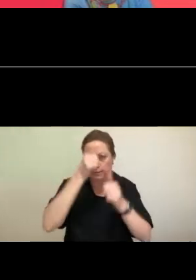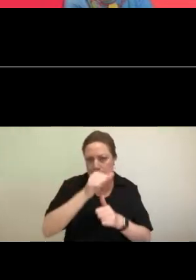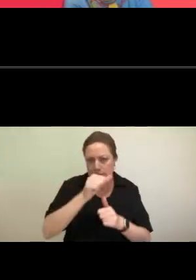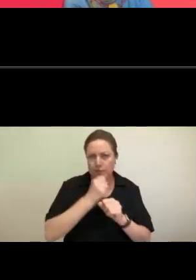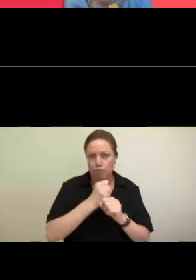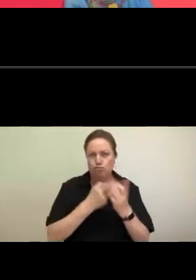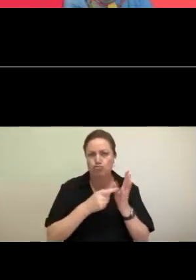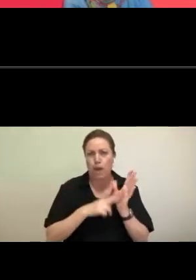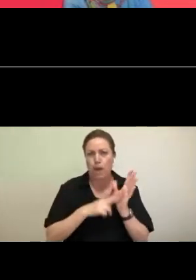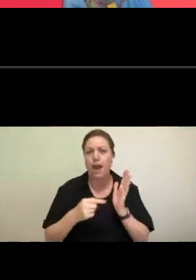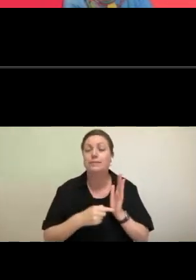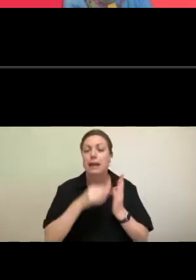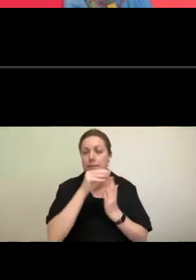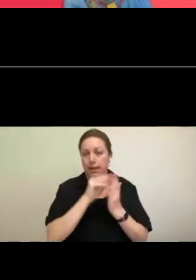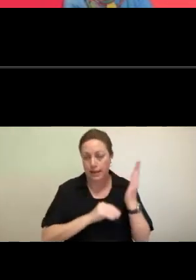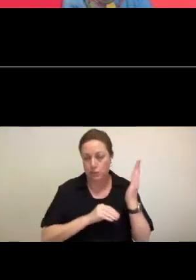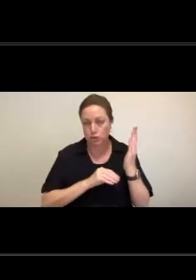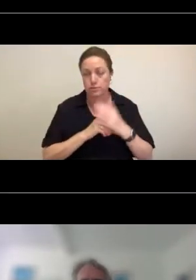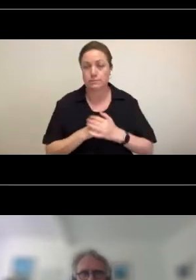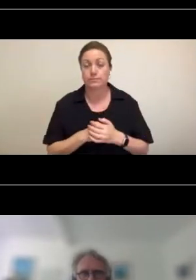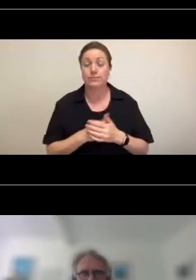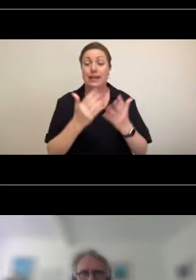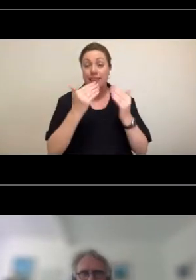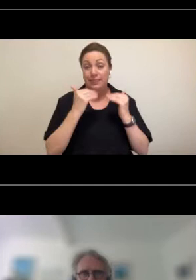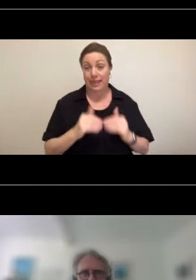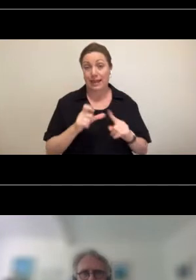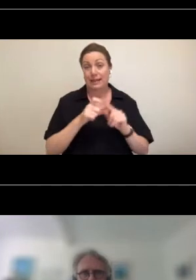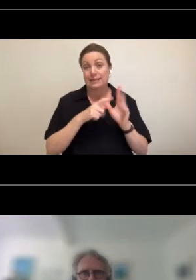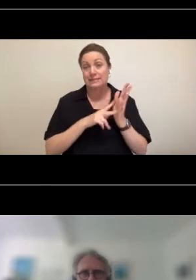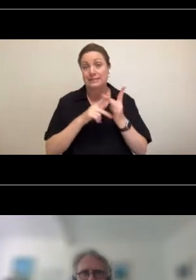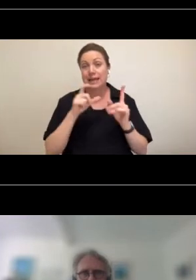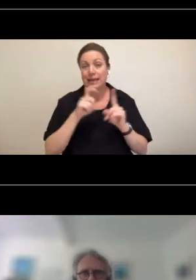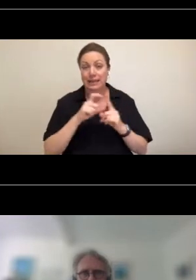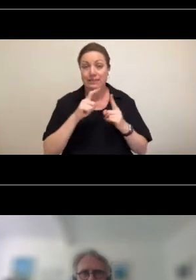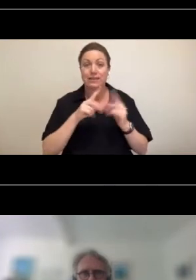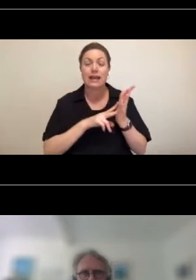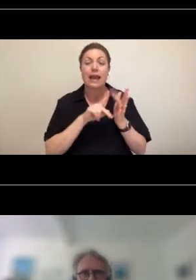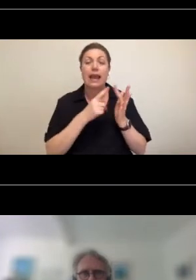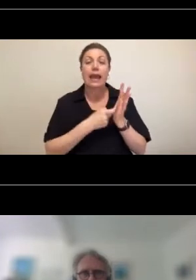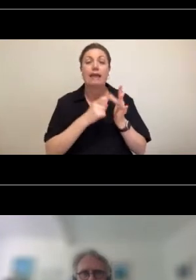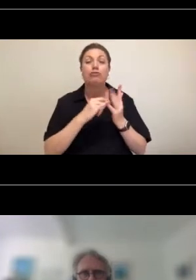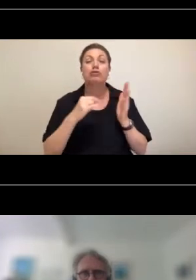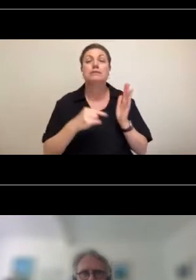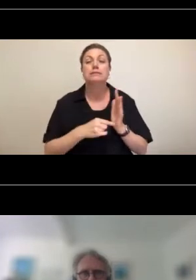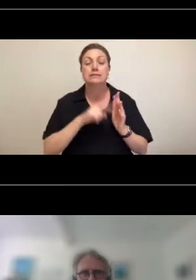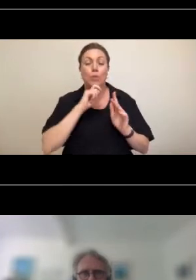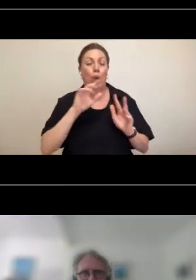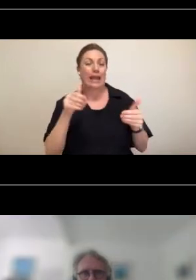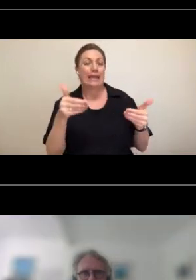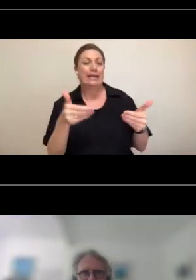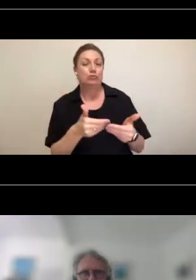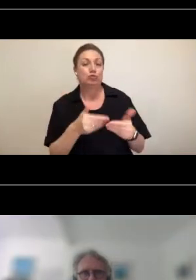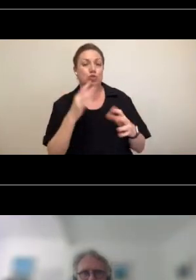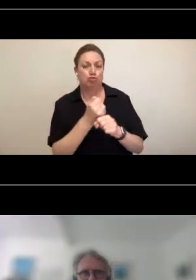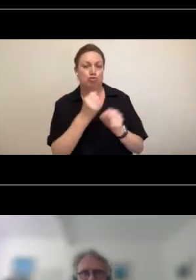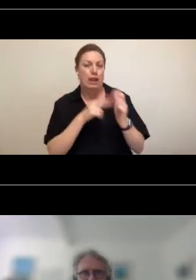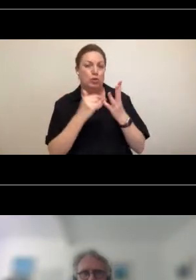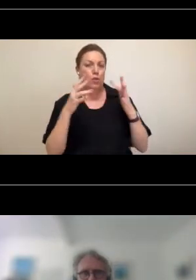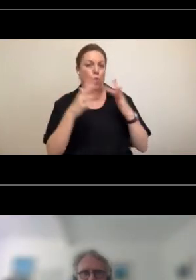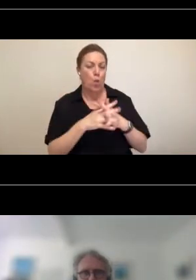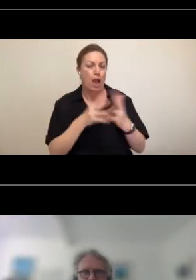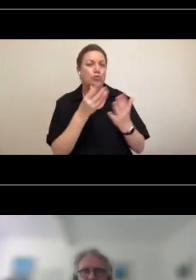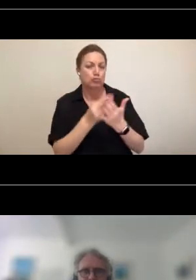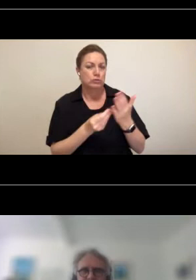by David Everest, who will introduce you to some of the Create New South Wales resources that are available. So over to